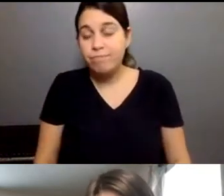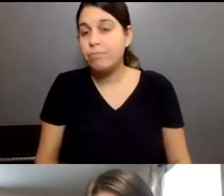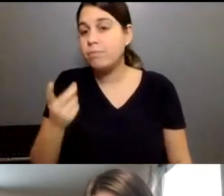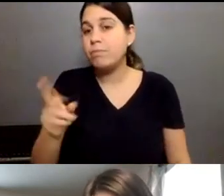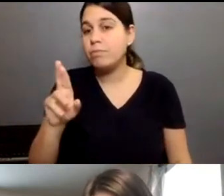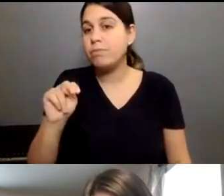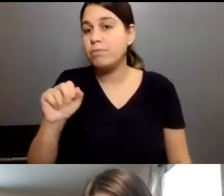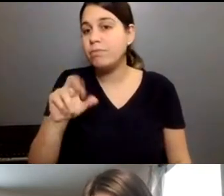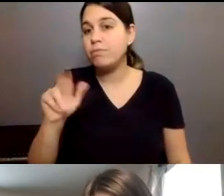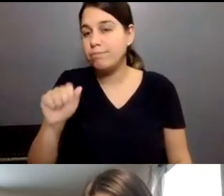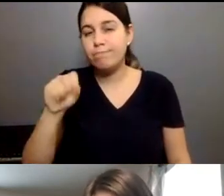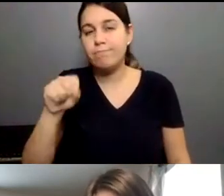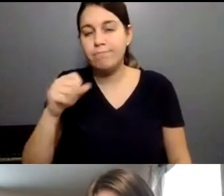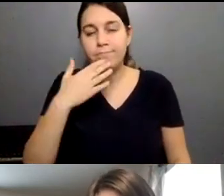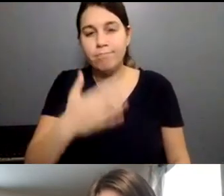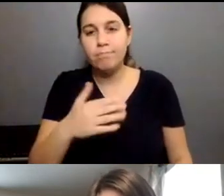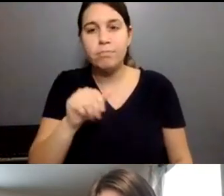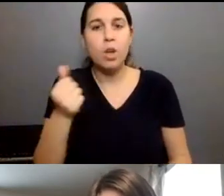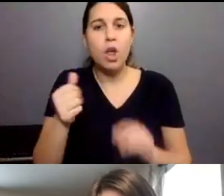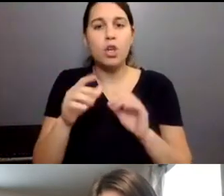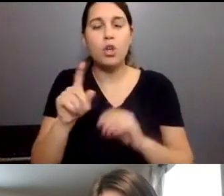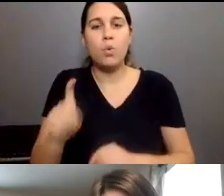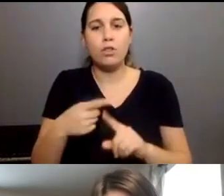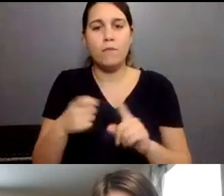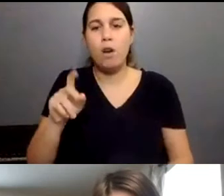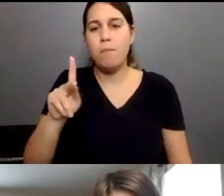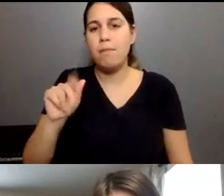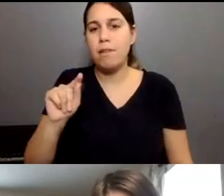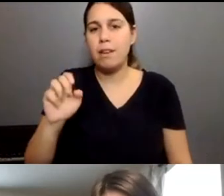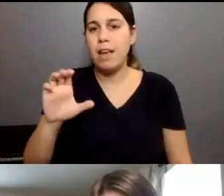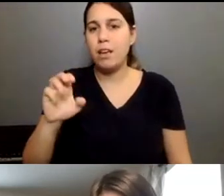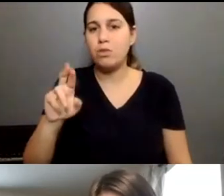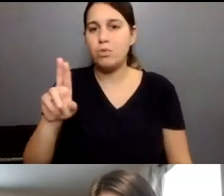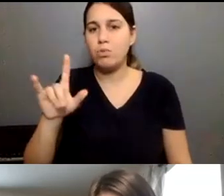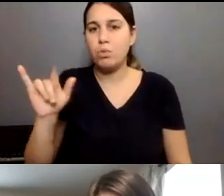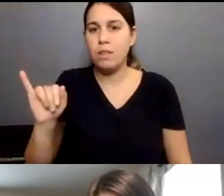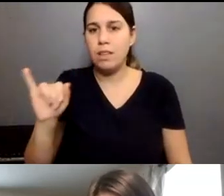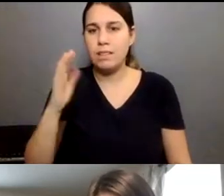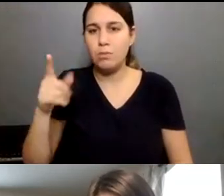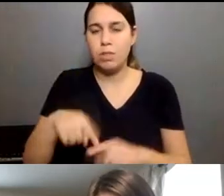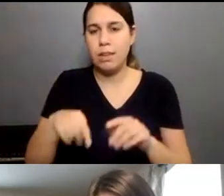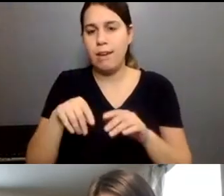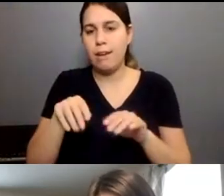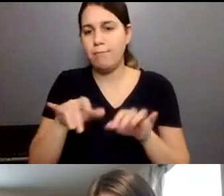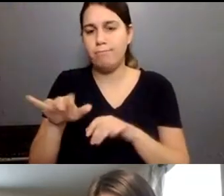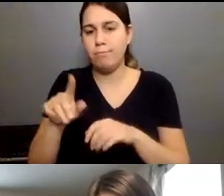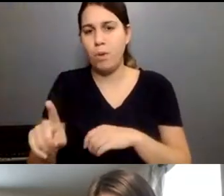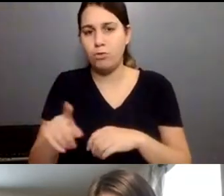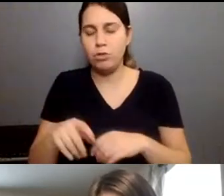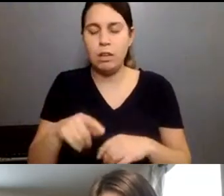want to mention a question from Kate Cerulli, who's having a difficult time entering it. Her question